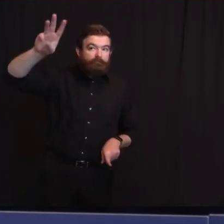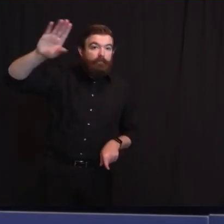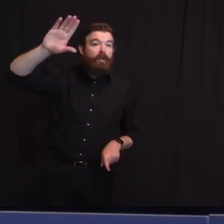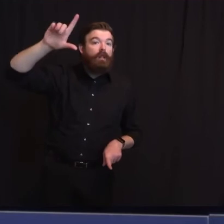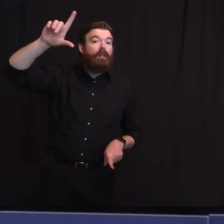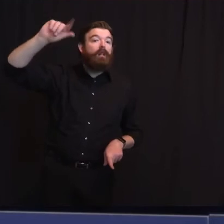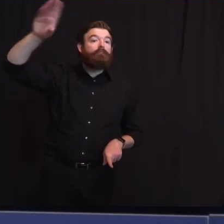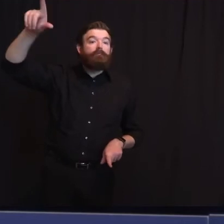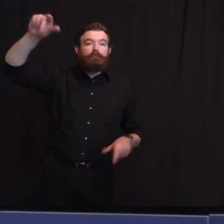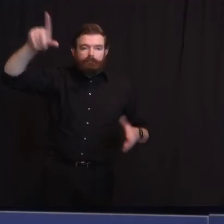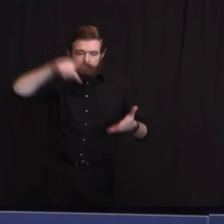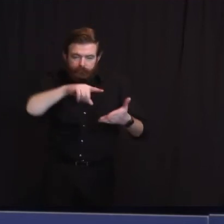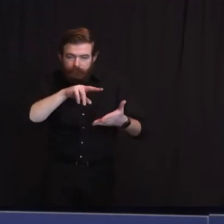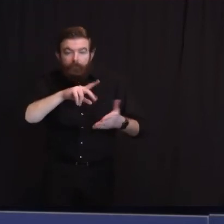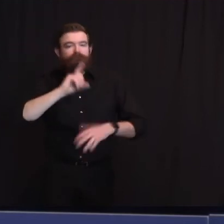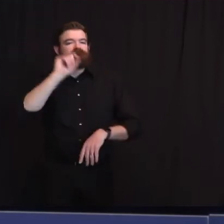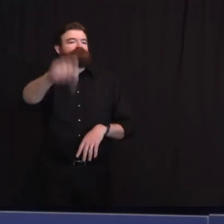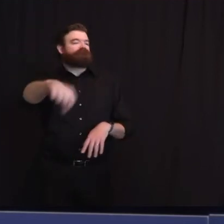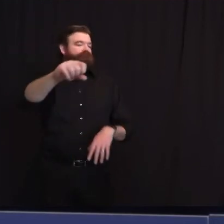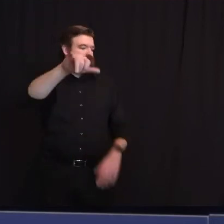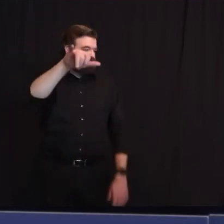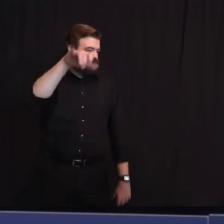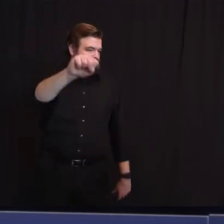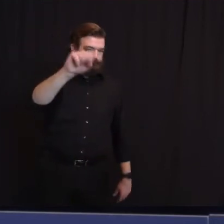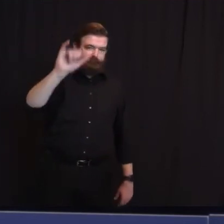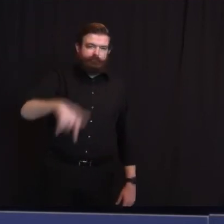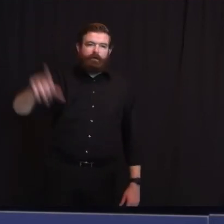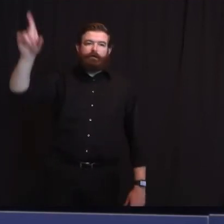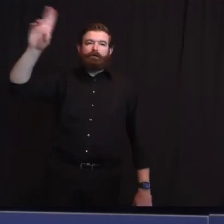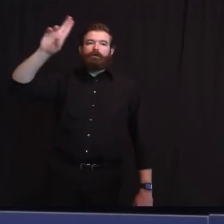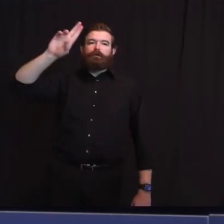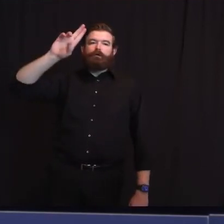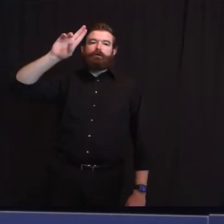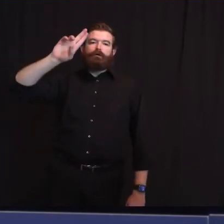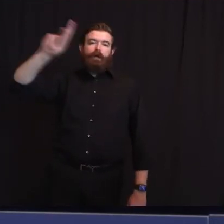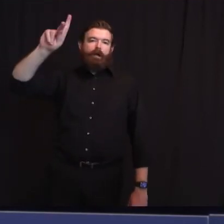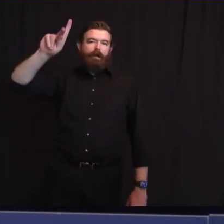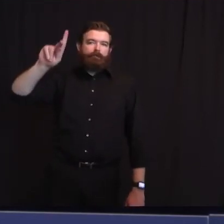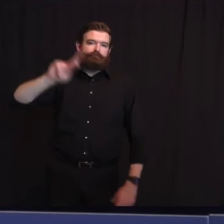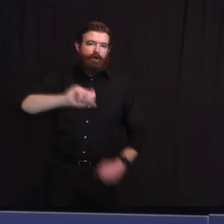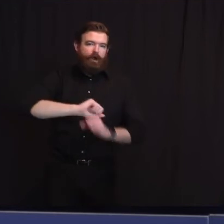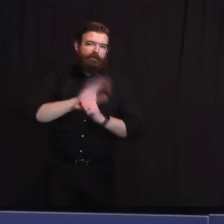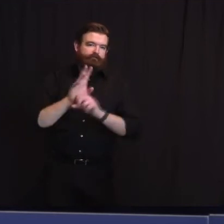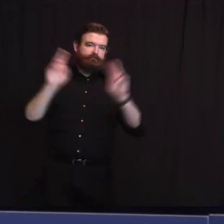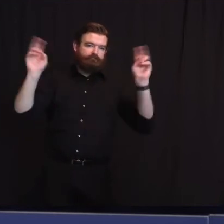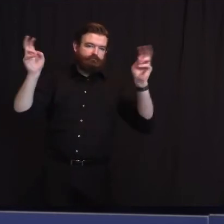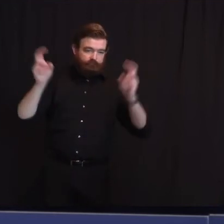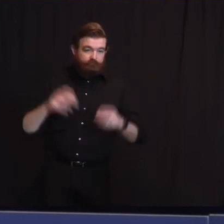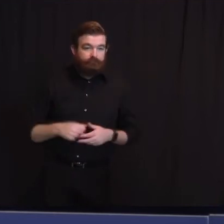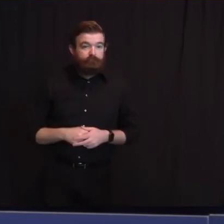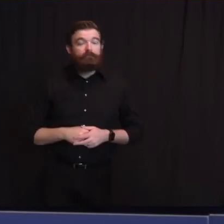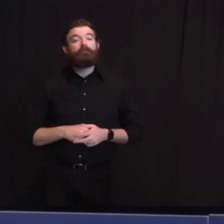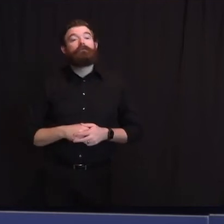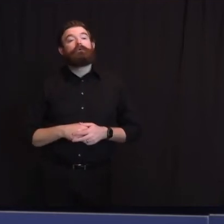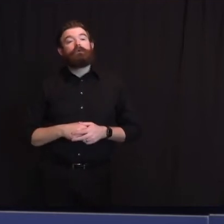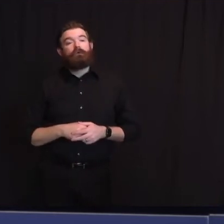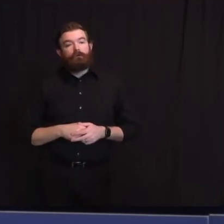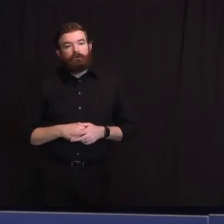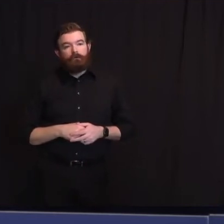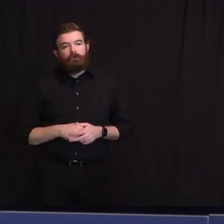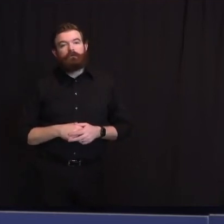the variant, the UK variant. The man's symptoms have since resolved. He was never hospitalized. The